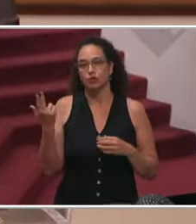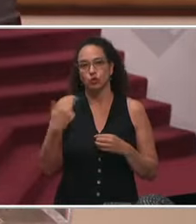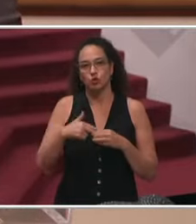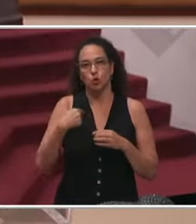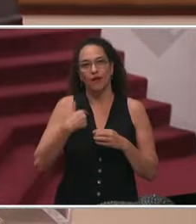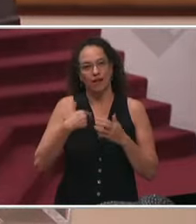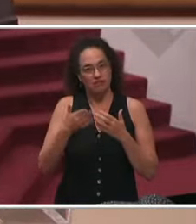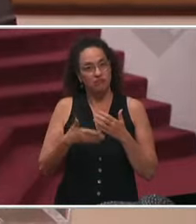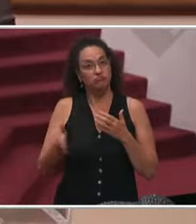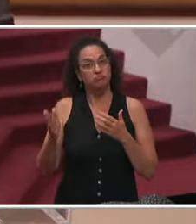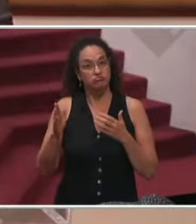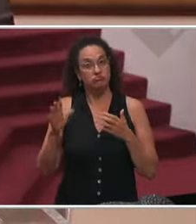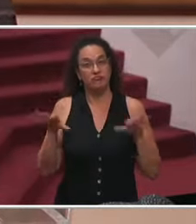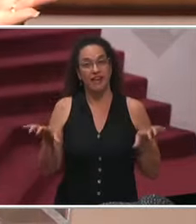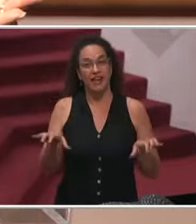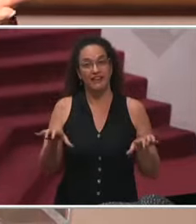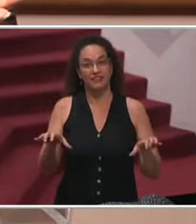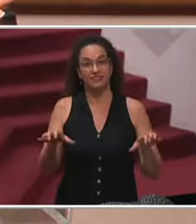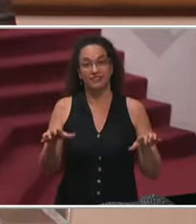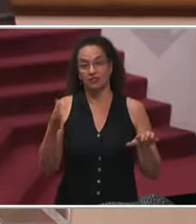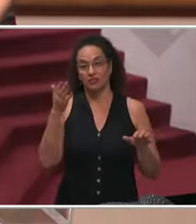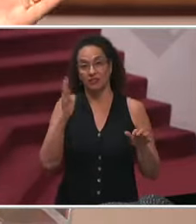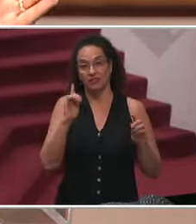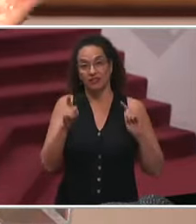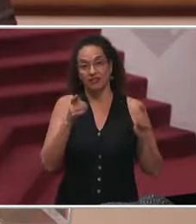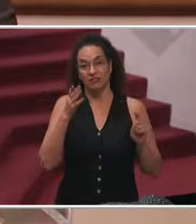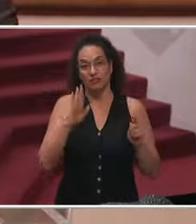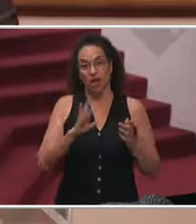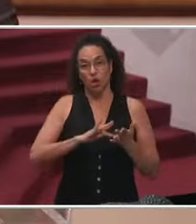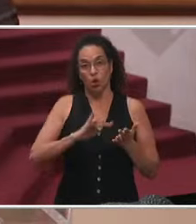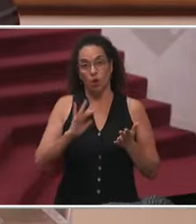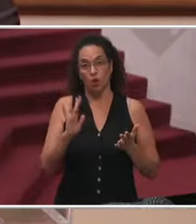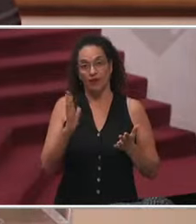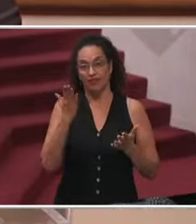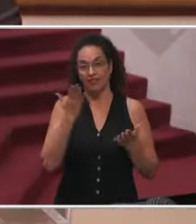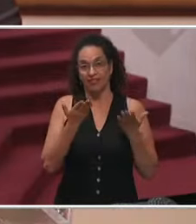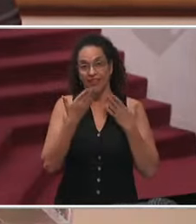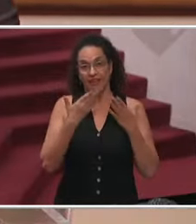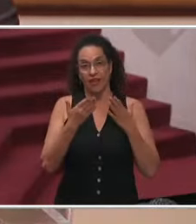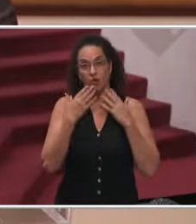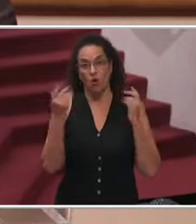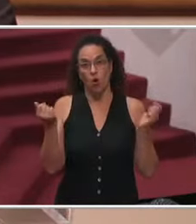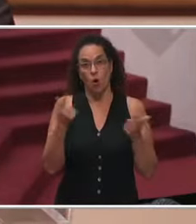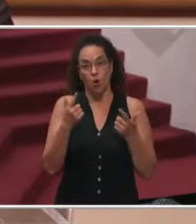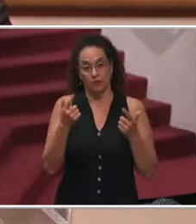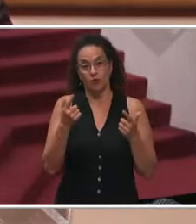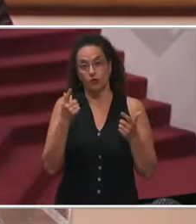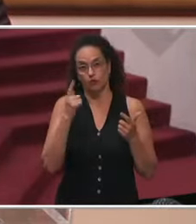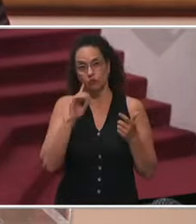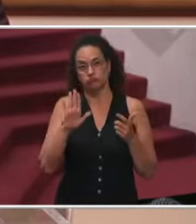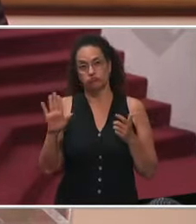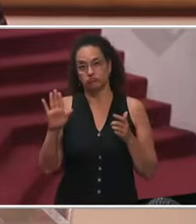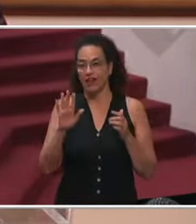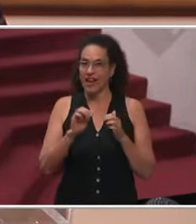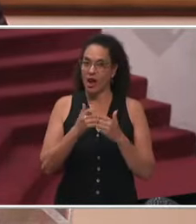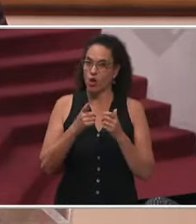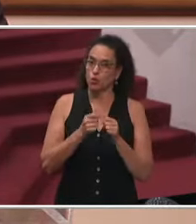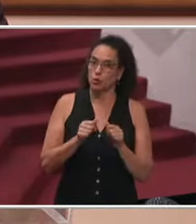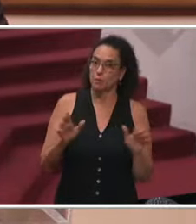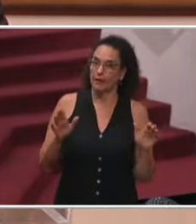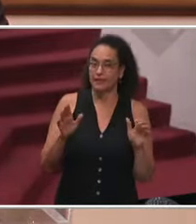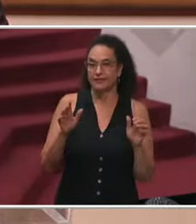future activities. To God be the glory. Thank you all so much for how you have blessed the seniors